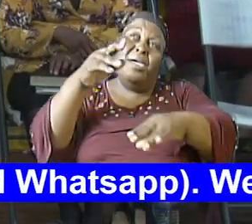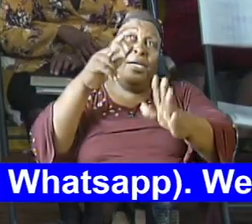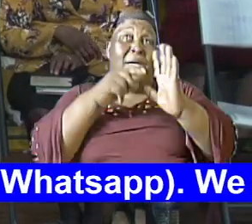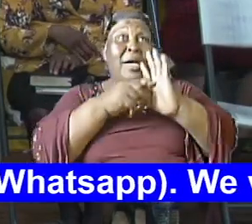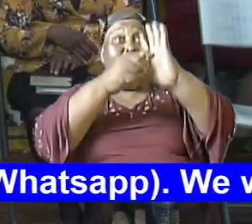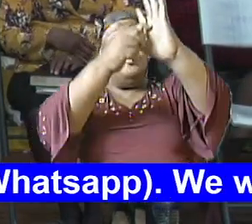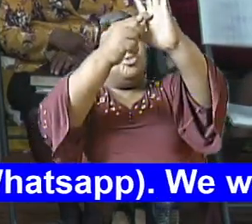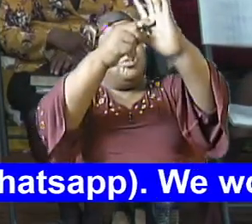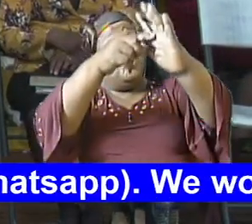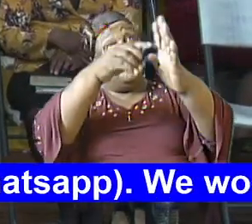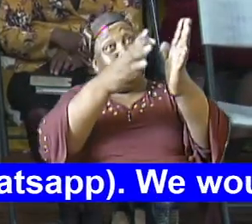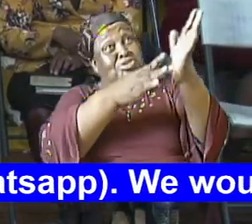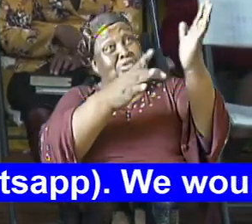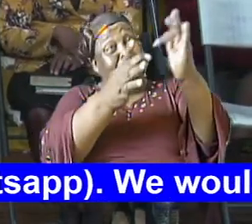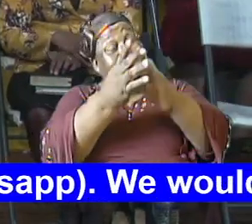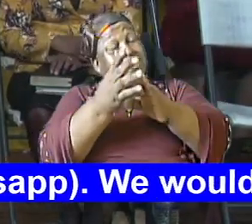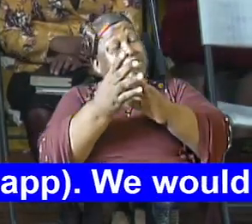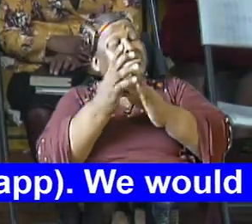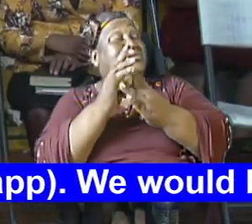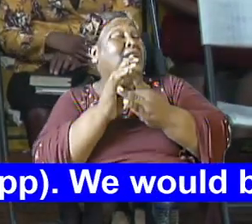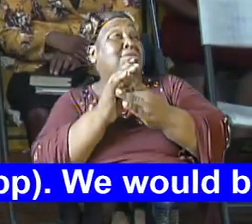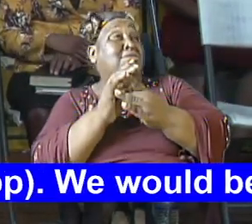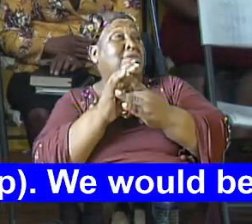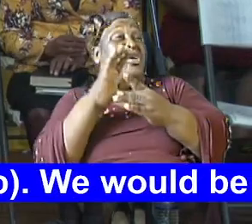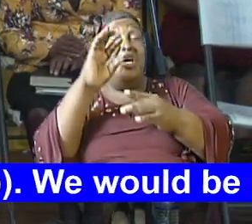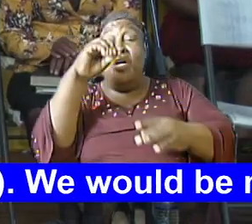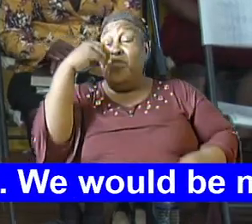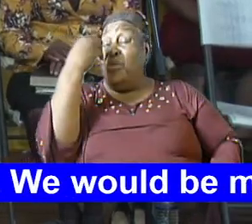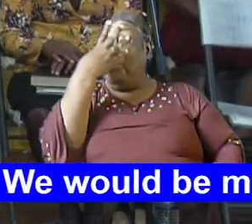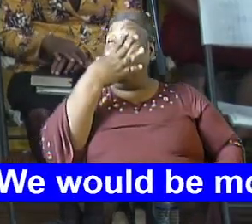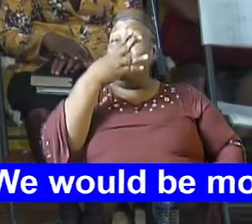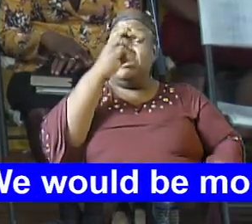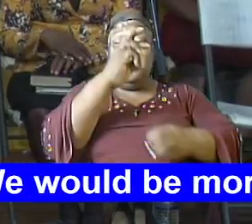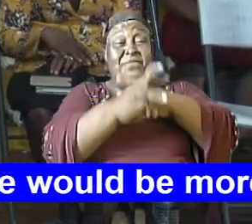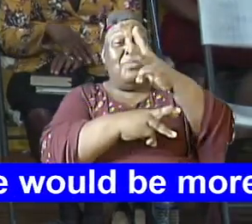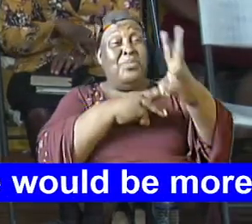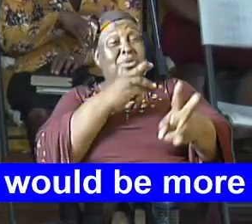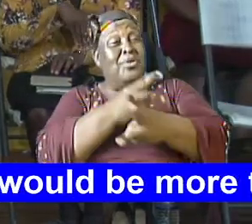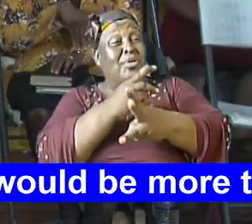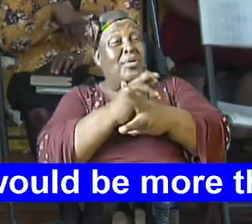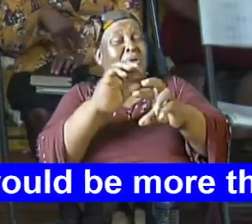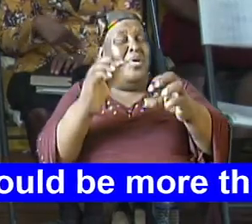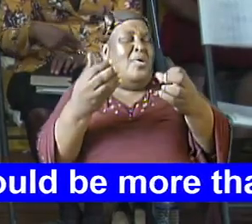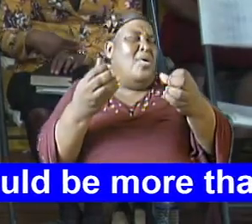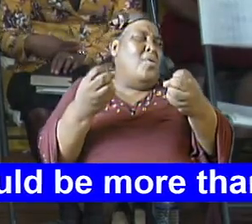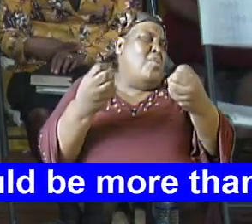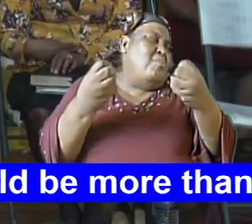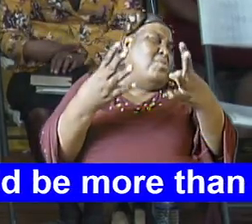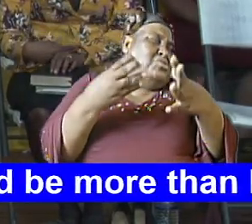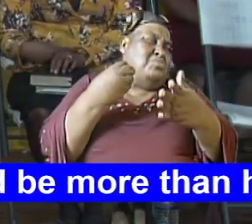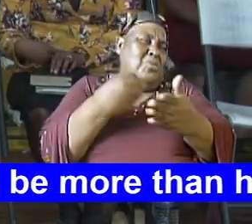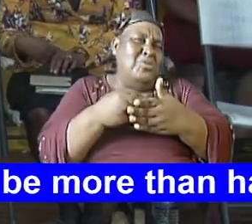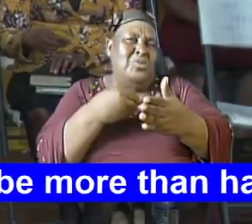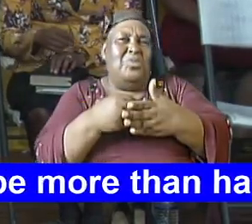the world. I can make you rich and famous and give you money beyond your wildest dreams. How much money it would take